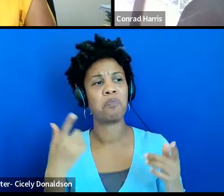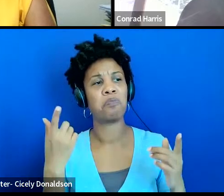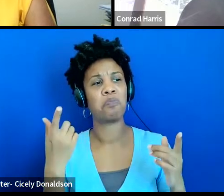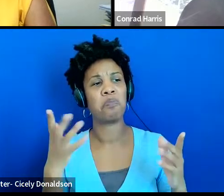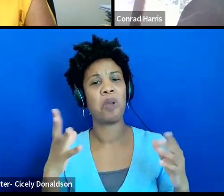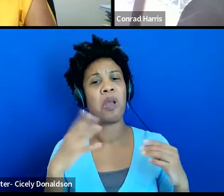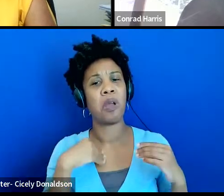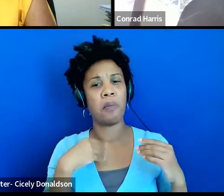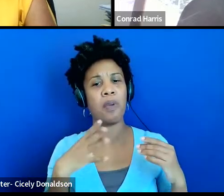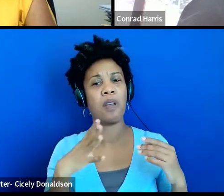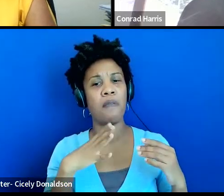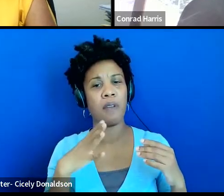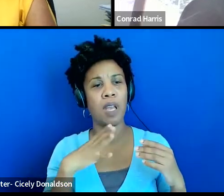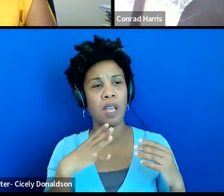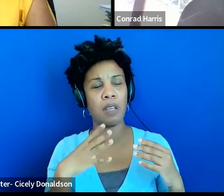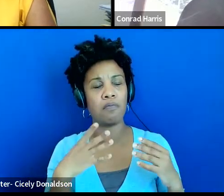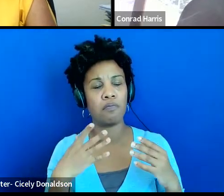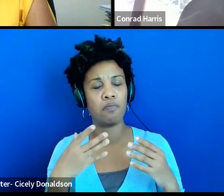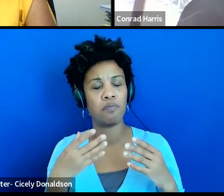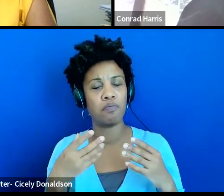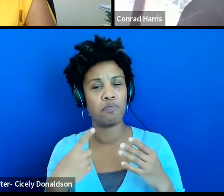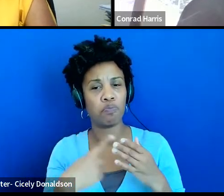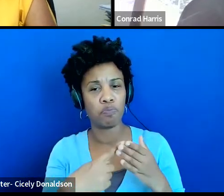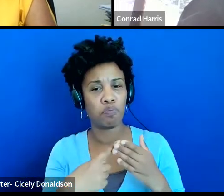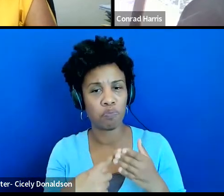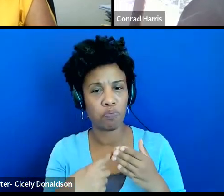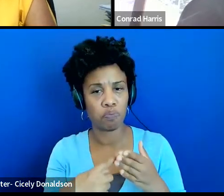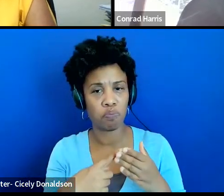an option, the matter